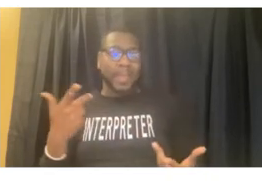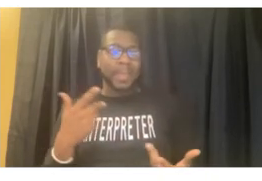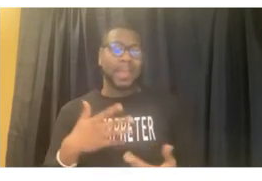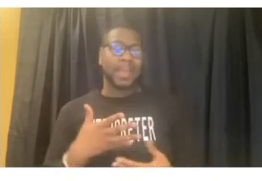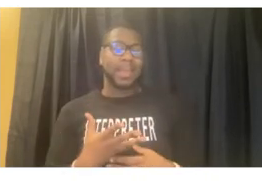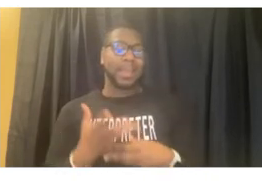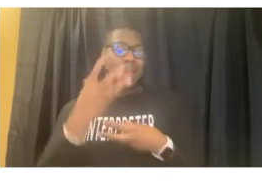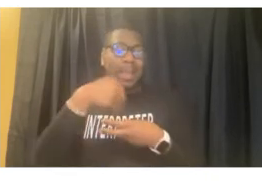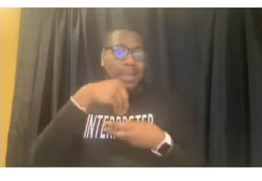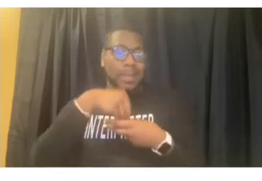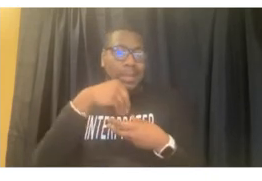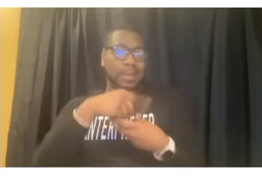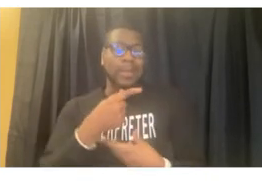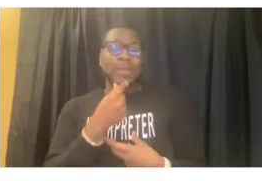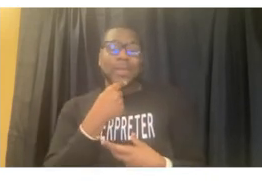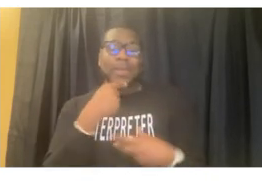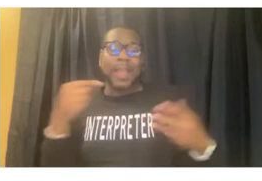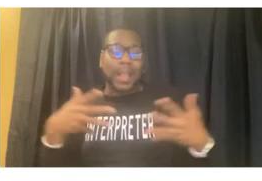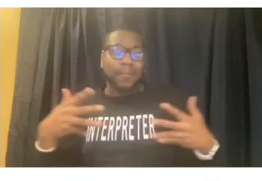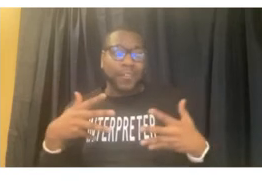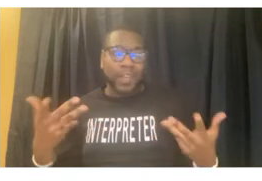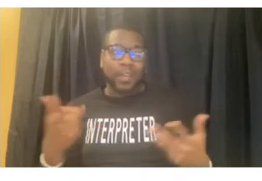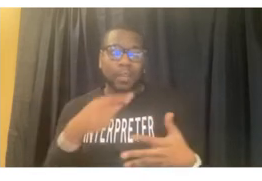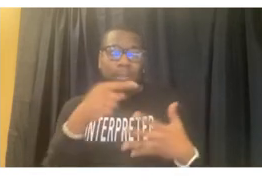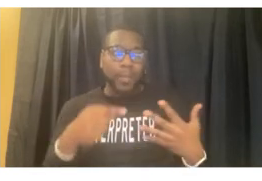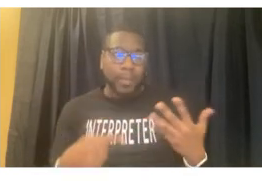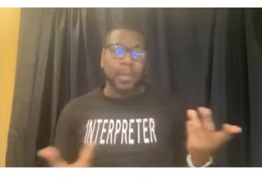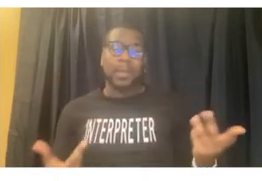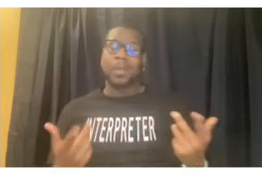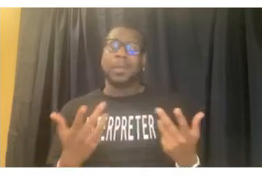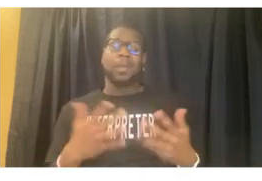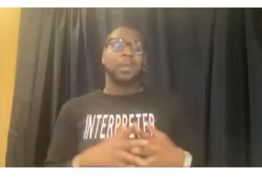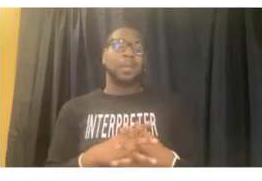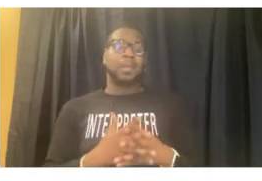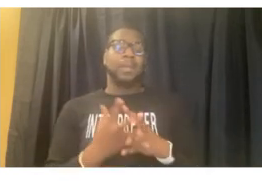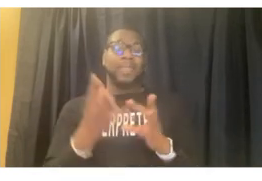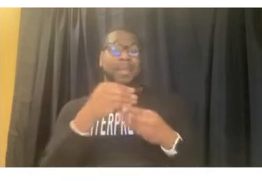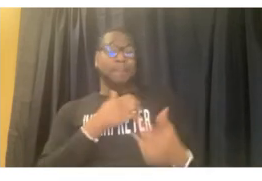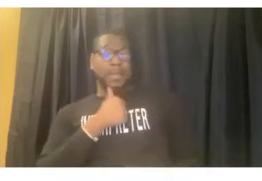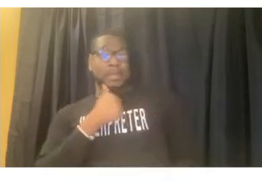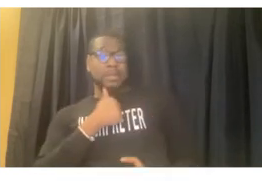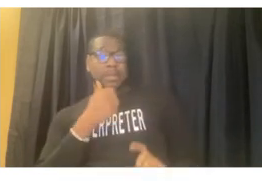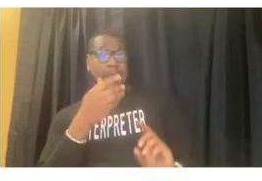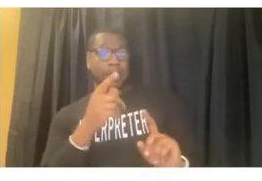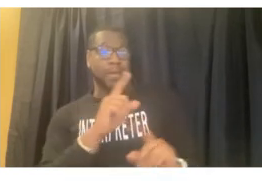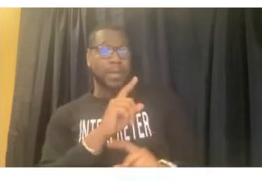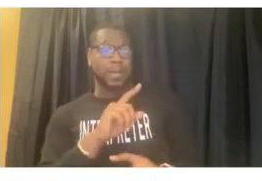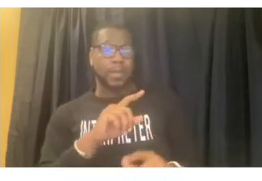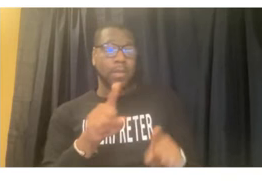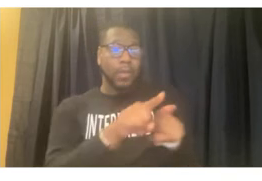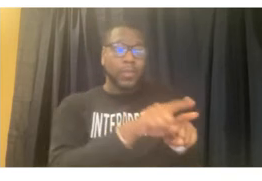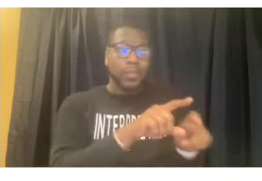internalized homophobia, maybe in the organization that I'm working with, internalized homophobia within myself. I may struggle with